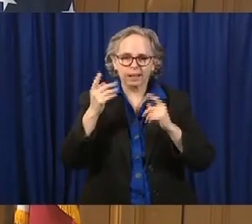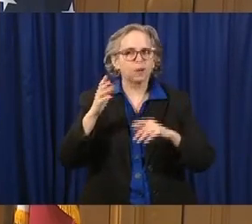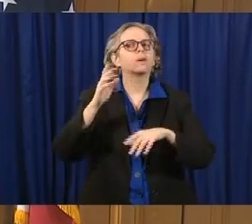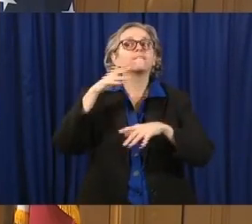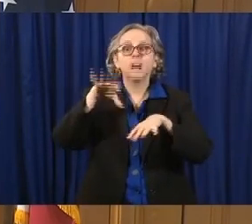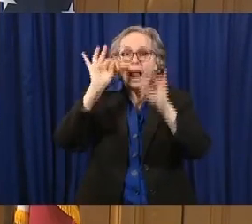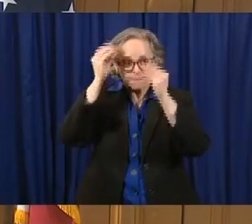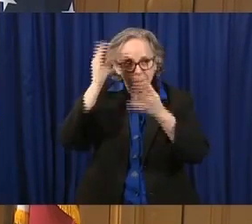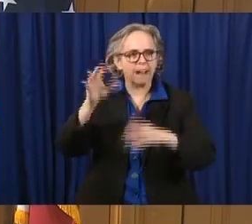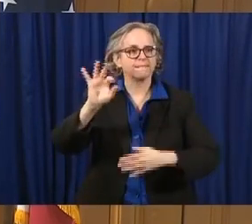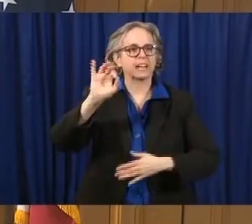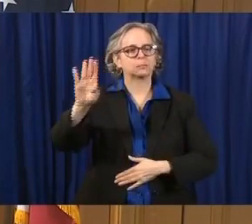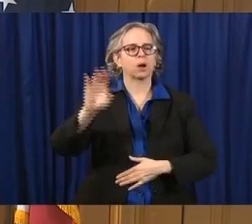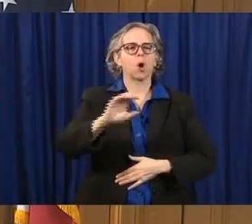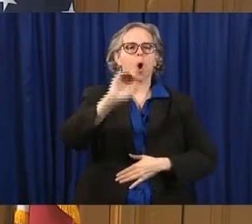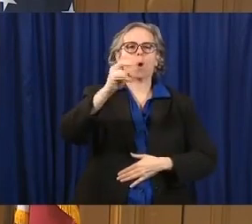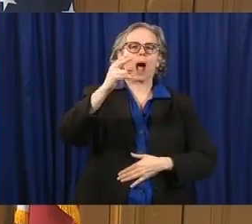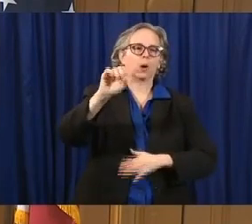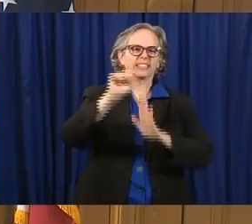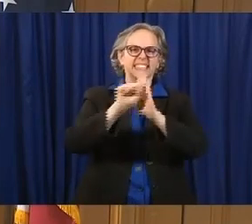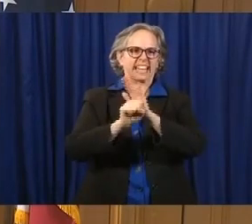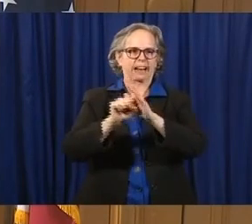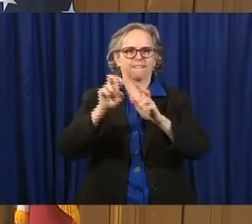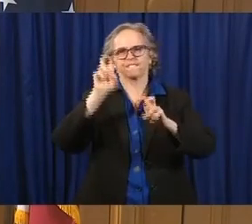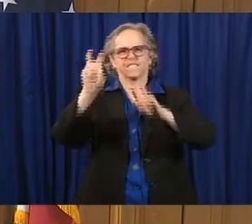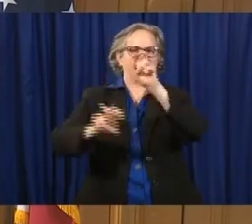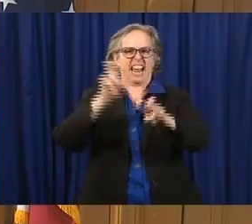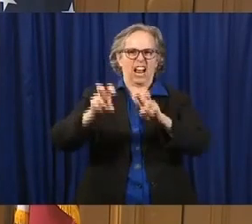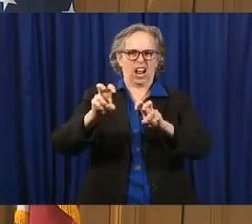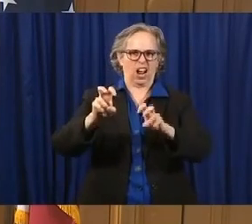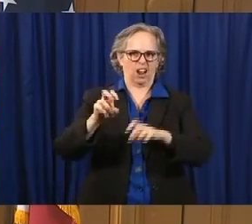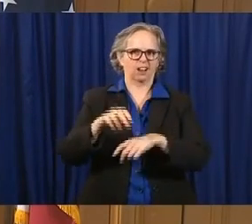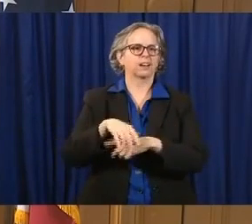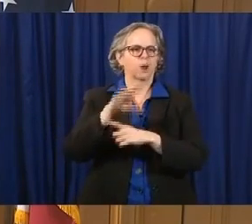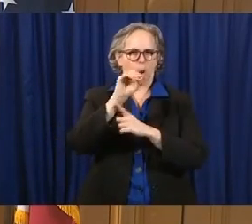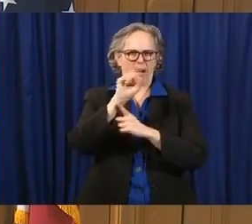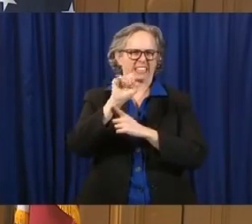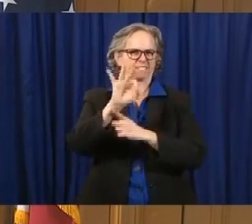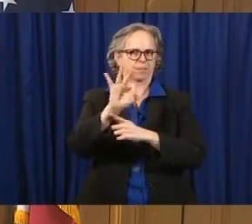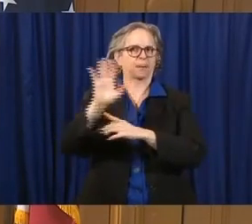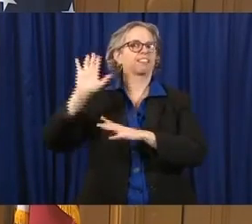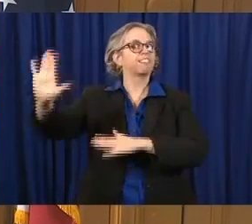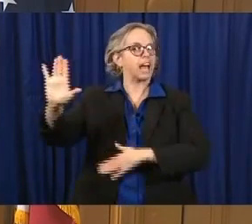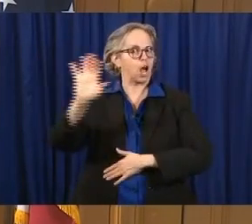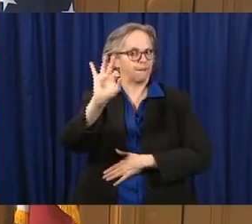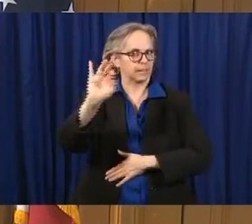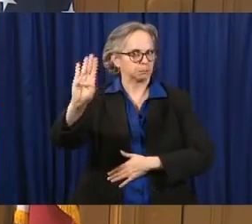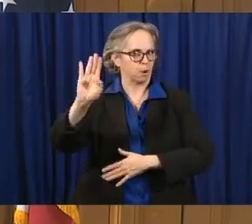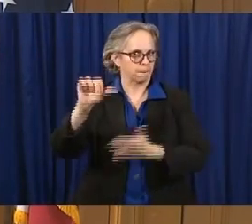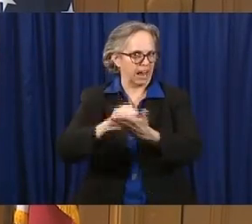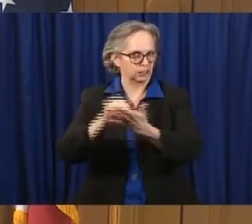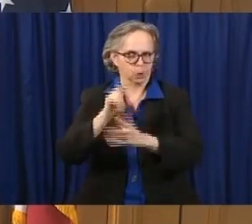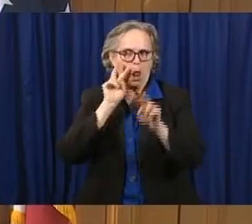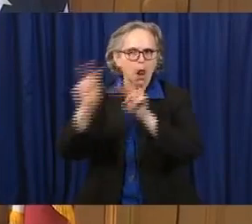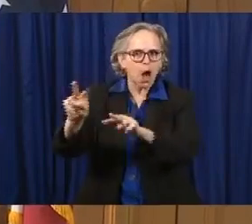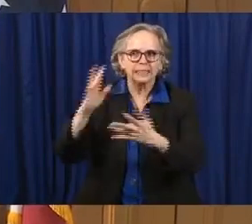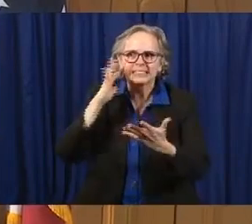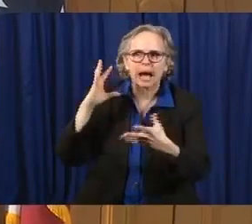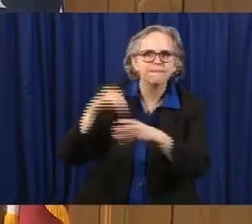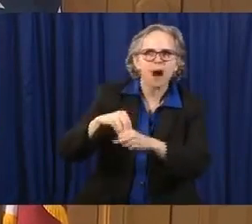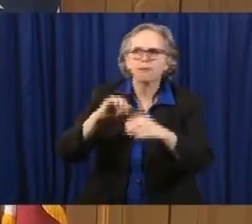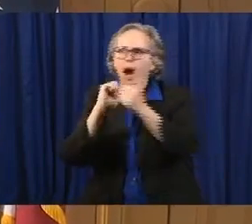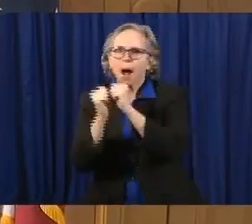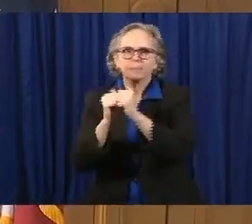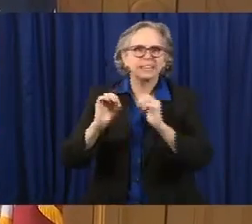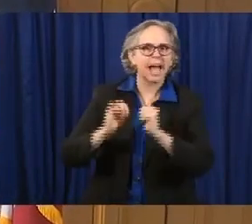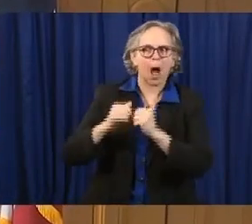State Fair's Facebook page. I want to talk about some